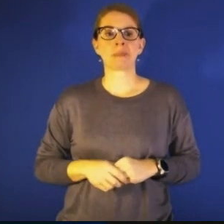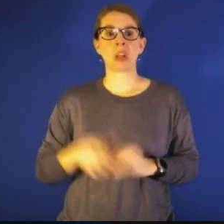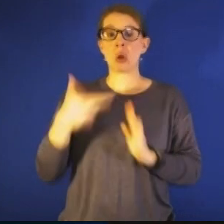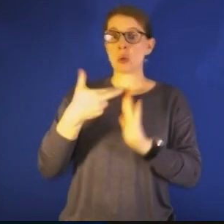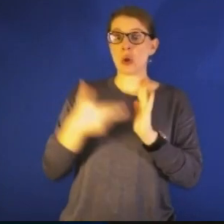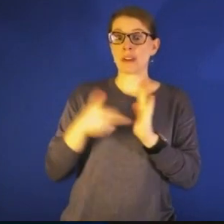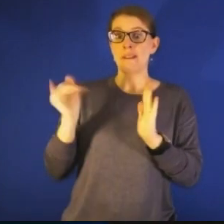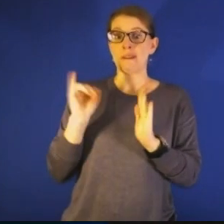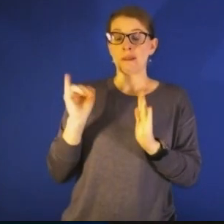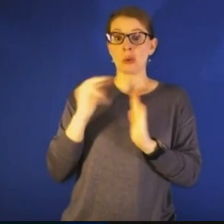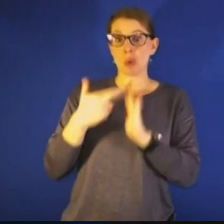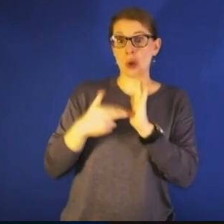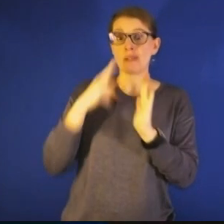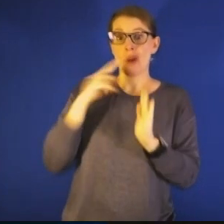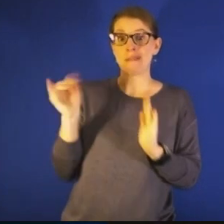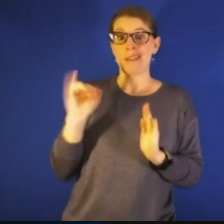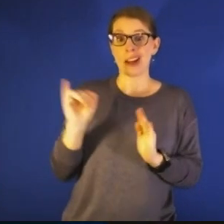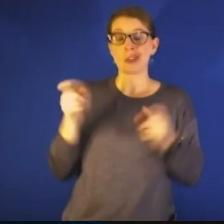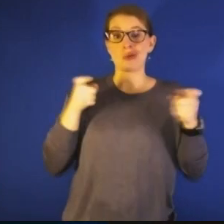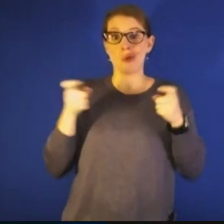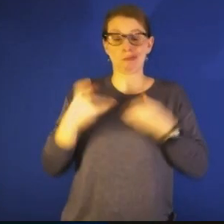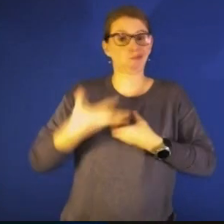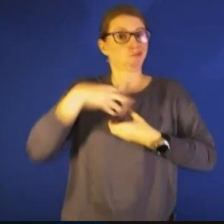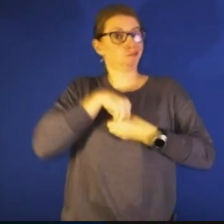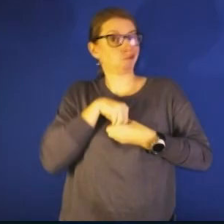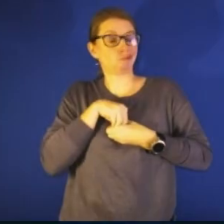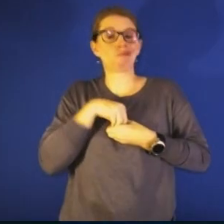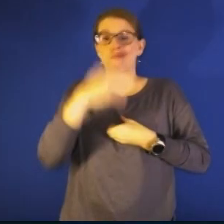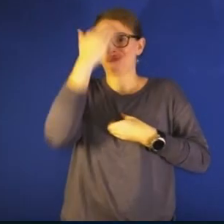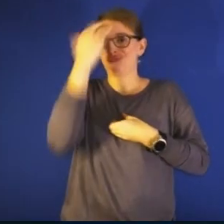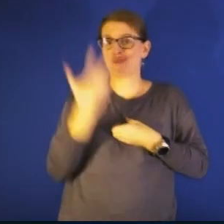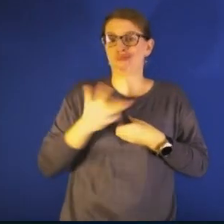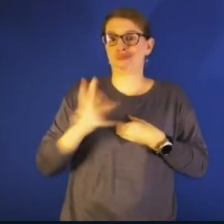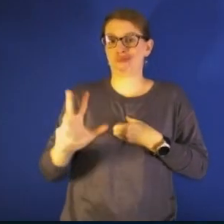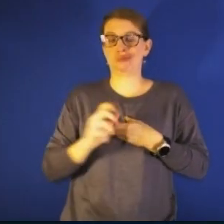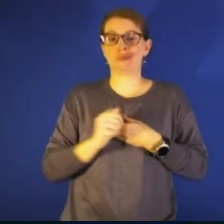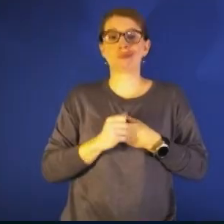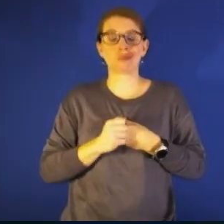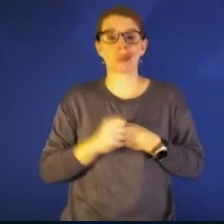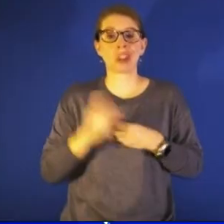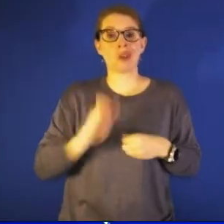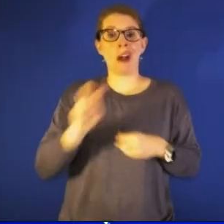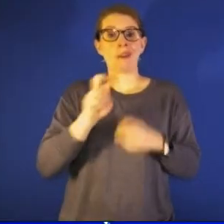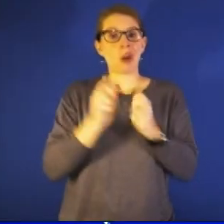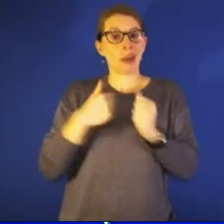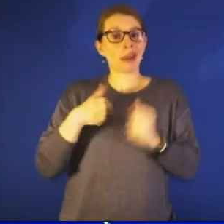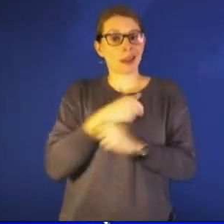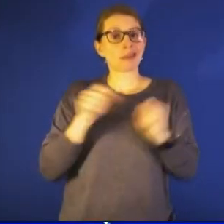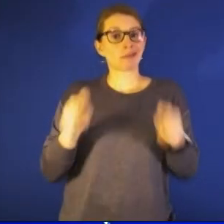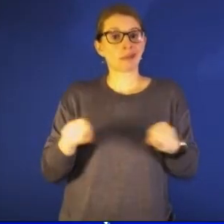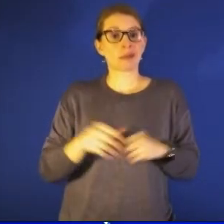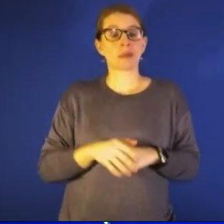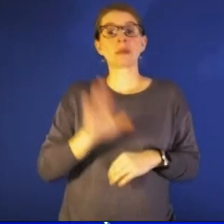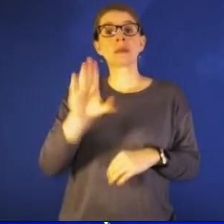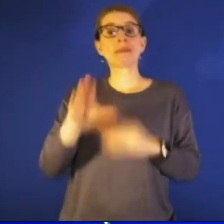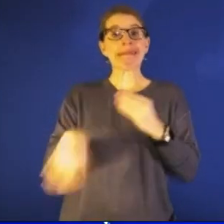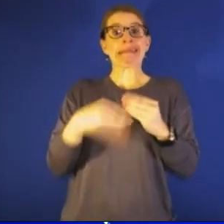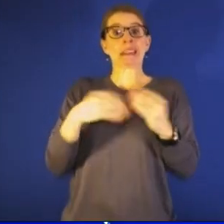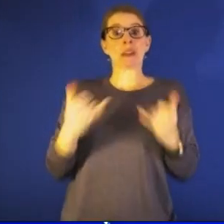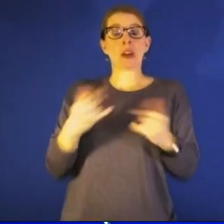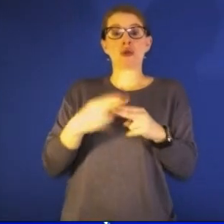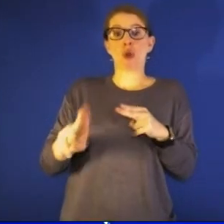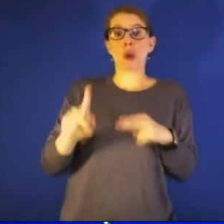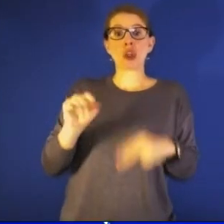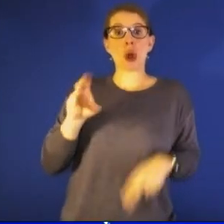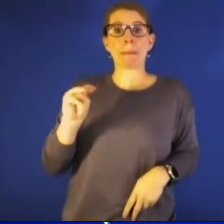control, Hawkeye, they continue to travel with us wherever we go. Yeah, and I will also add in right now for this short term, please rethink